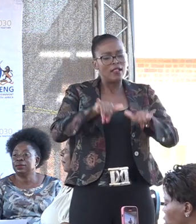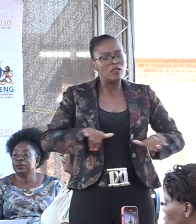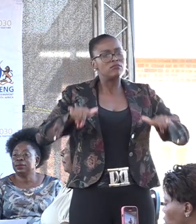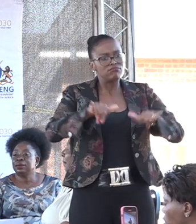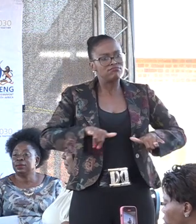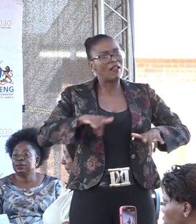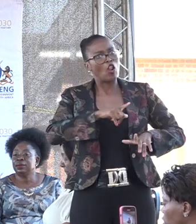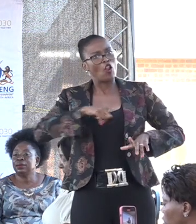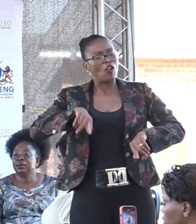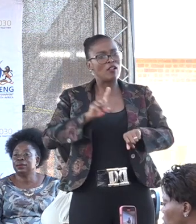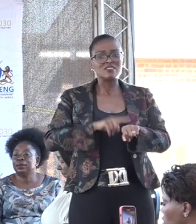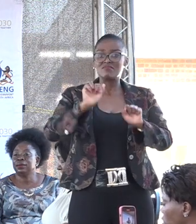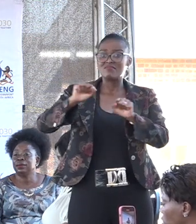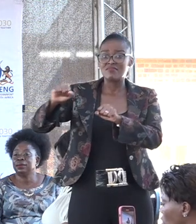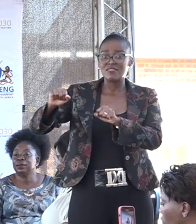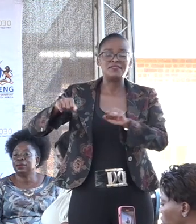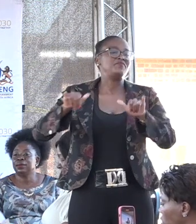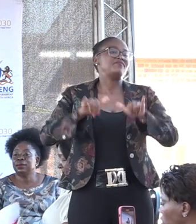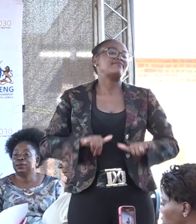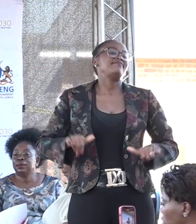basilindile. Angithi?